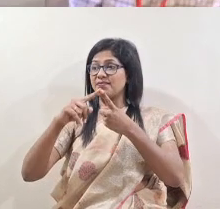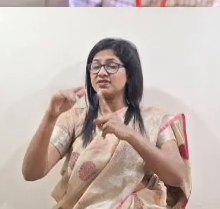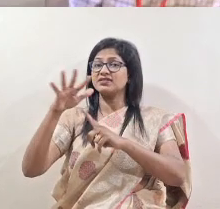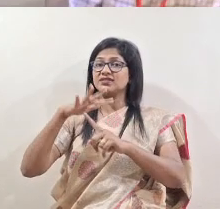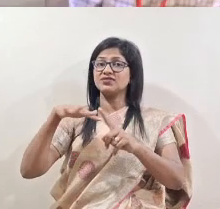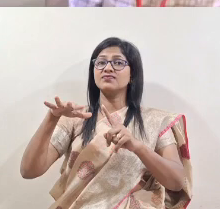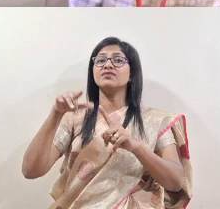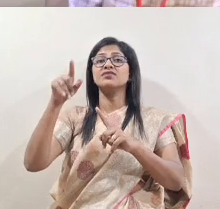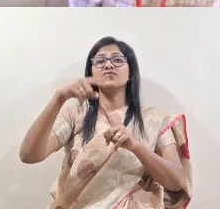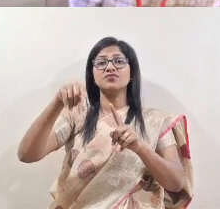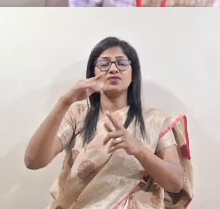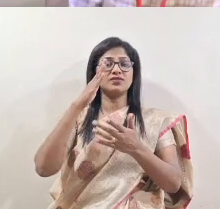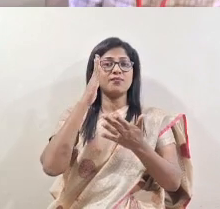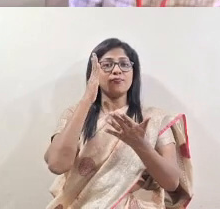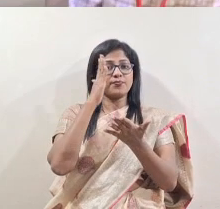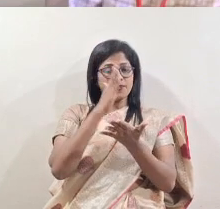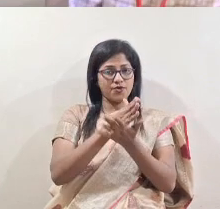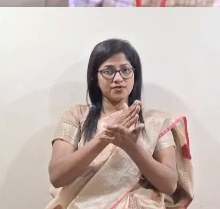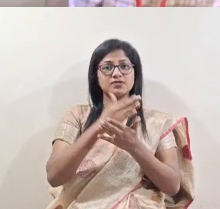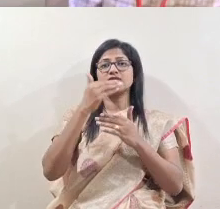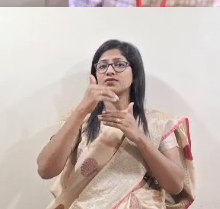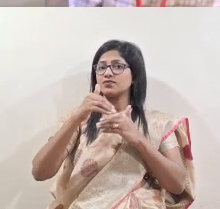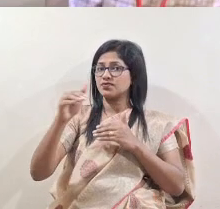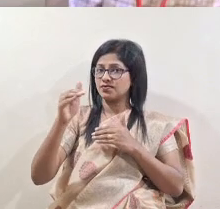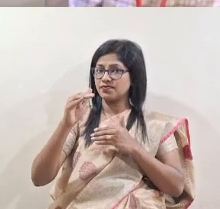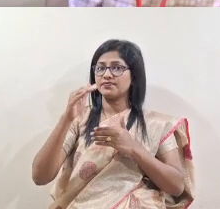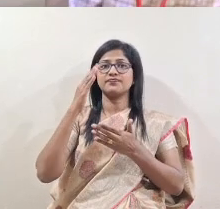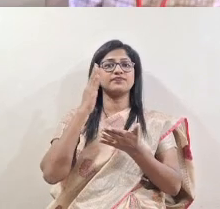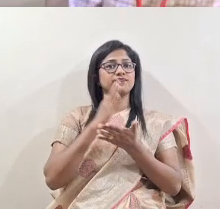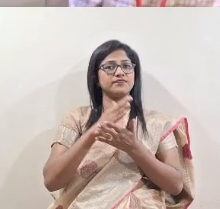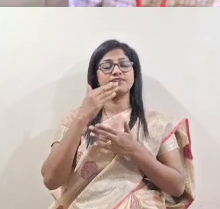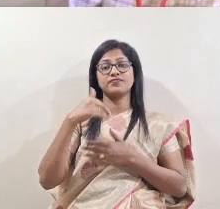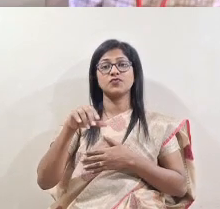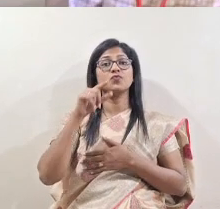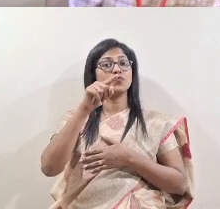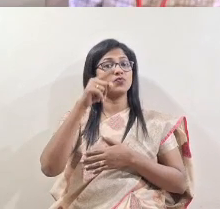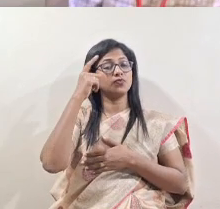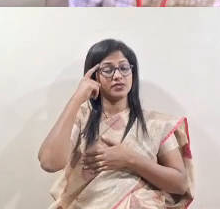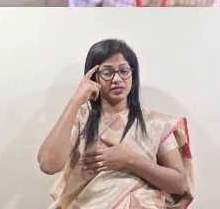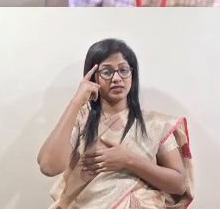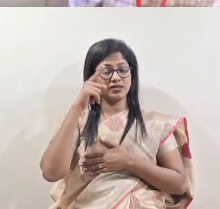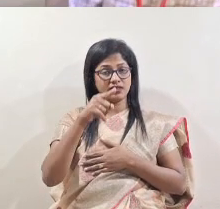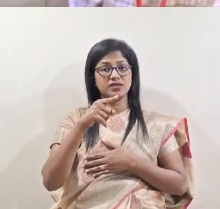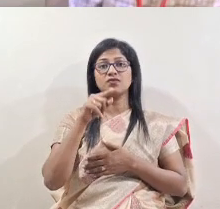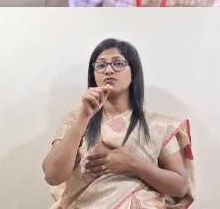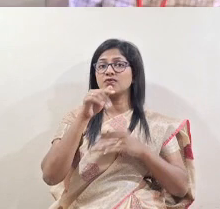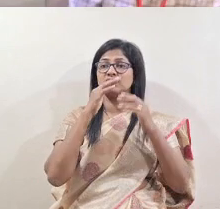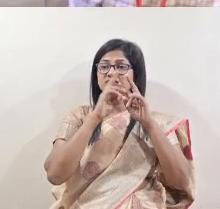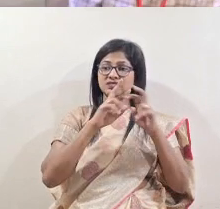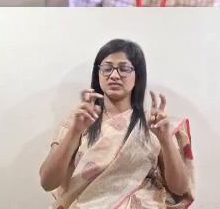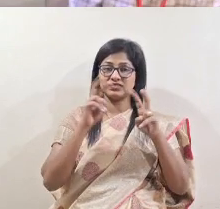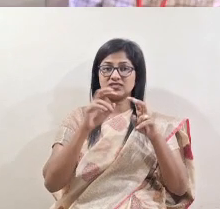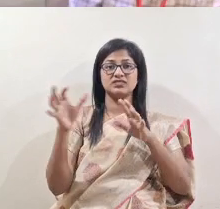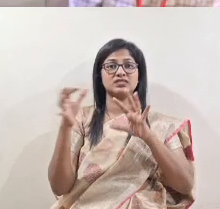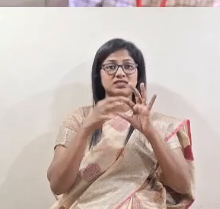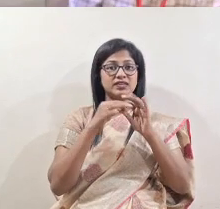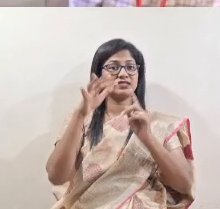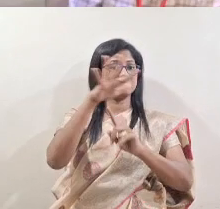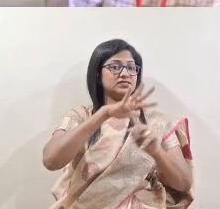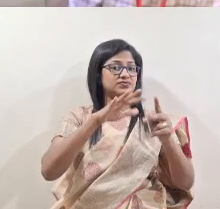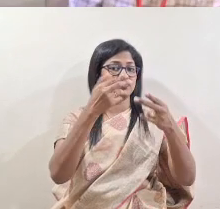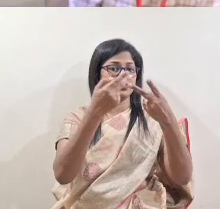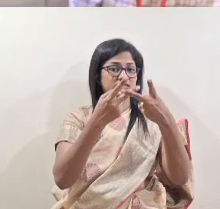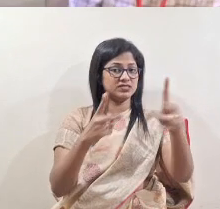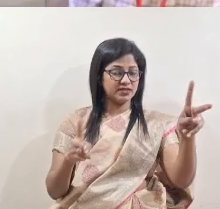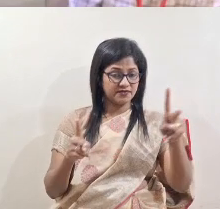wherein you have to pause and go. Yes. Now, have you, or are you also thinking, now your study is related